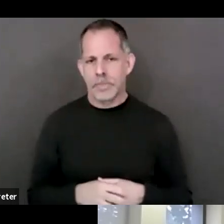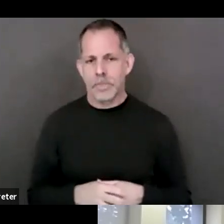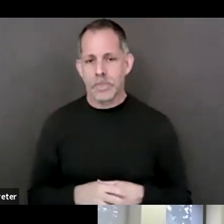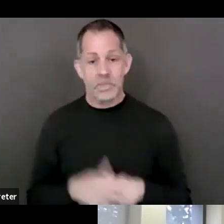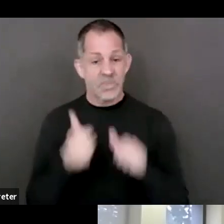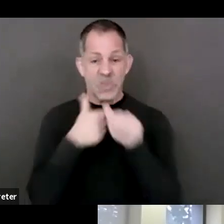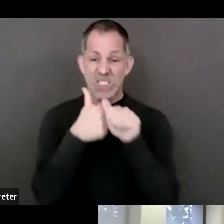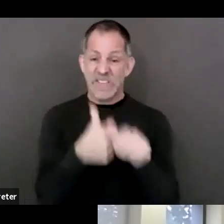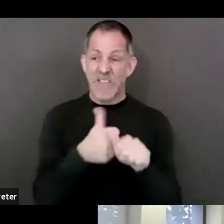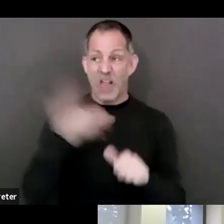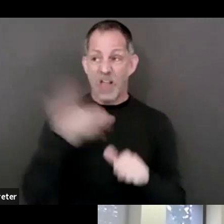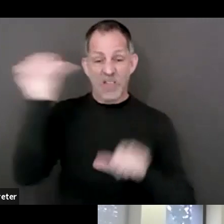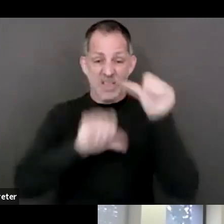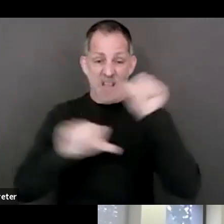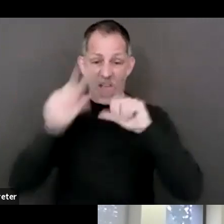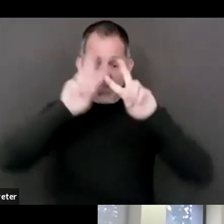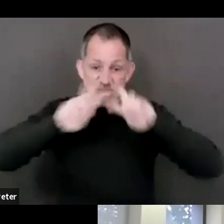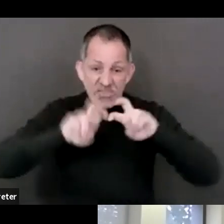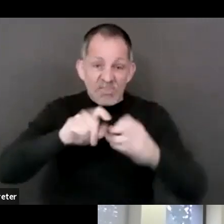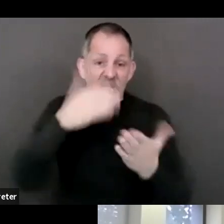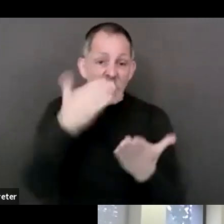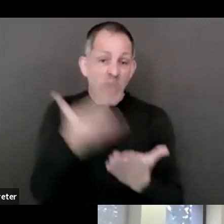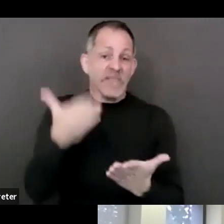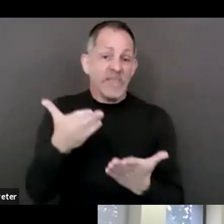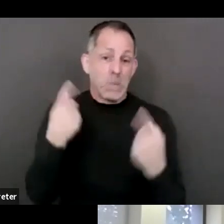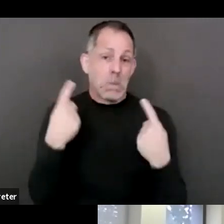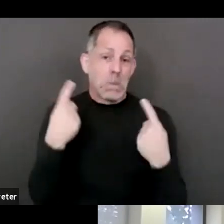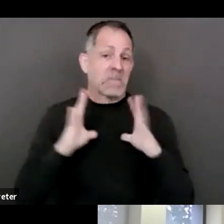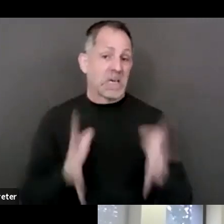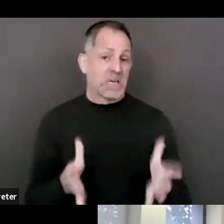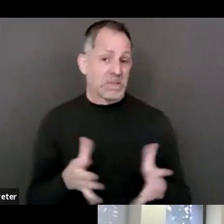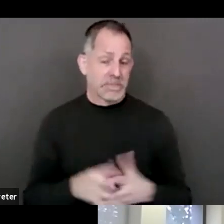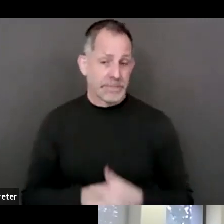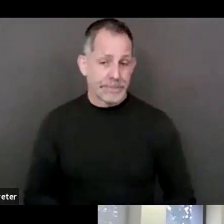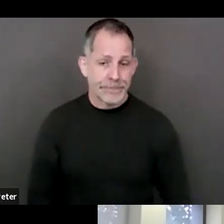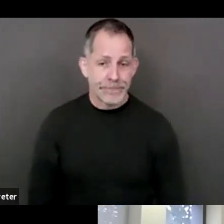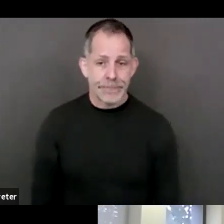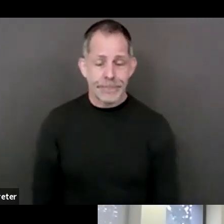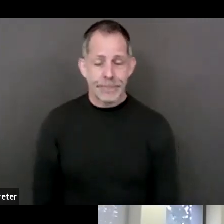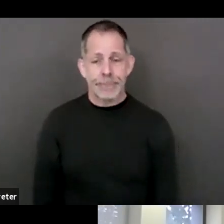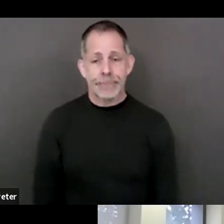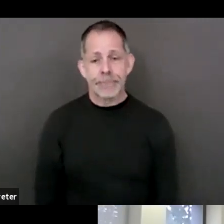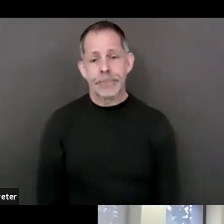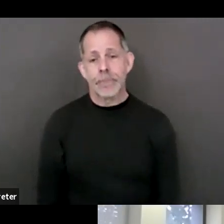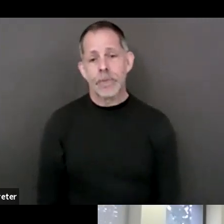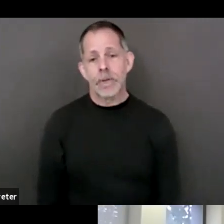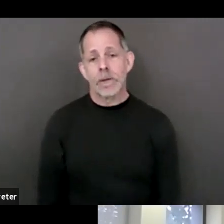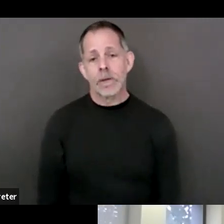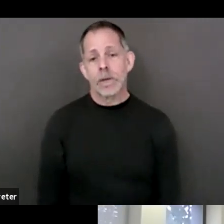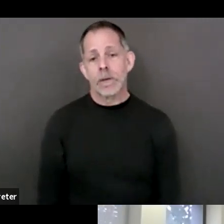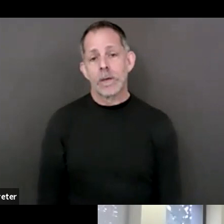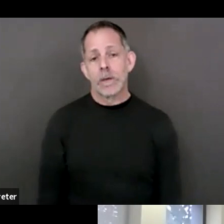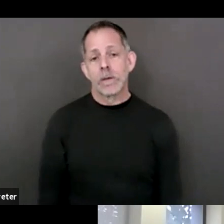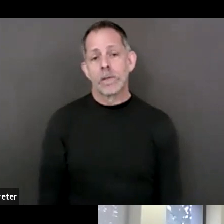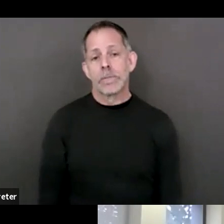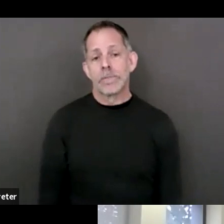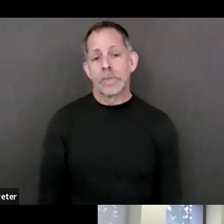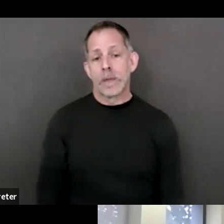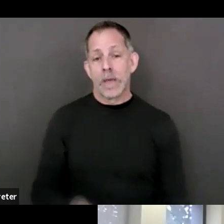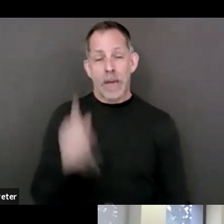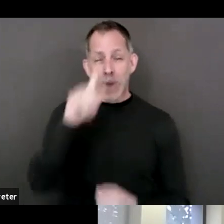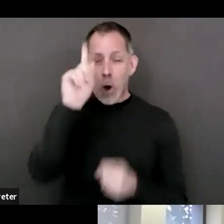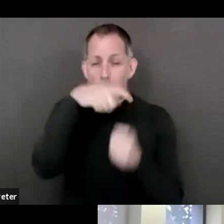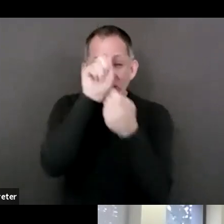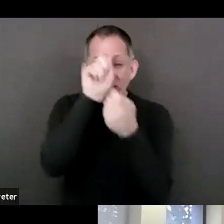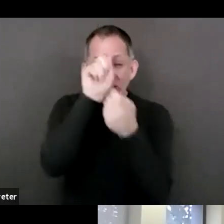think, rather than getting lost in the details of the guidance, it's, just the broad principles, which is, if